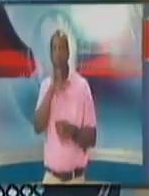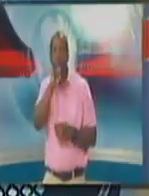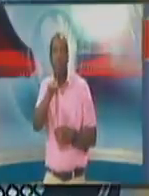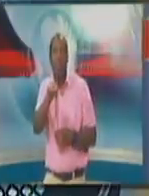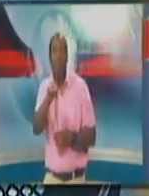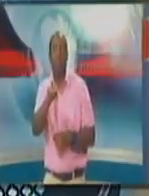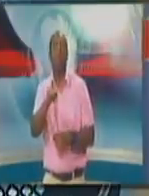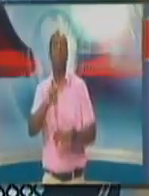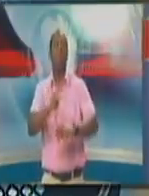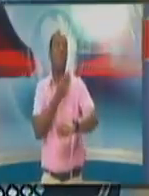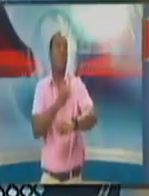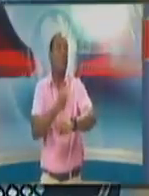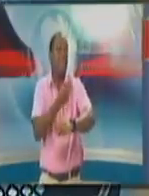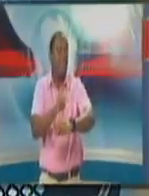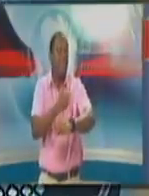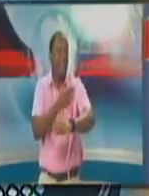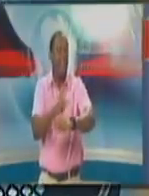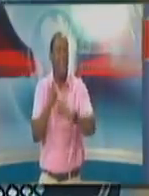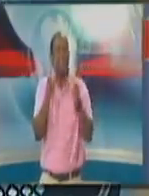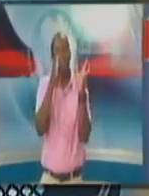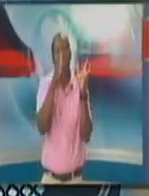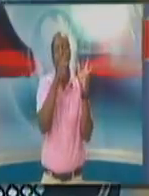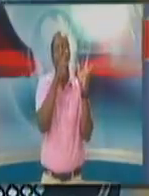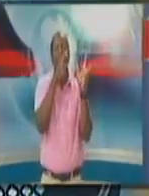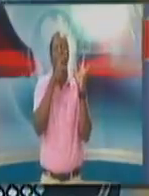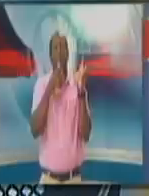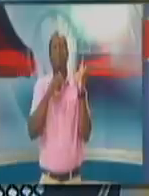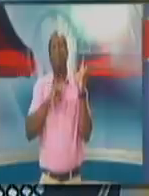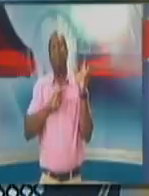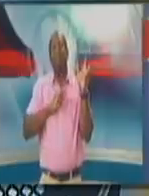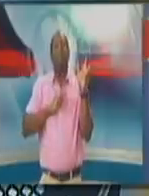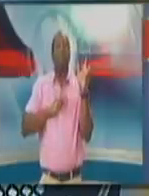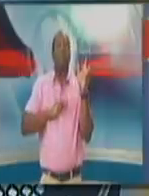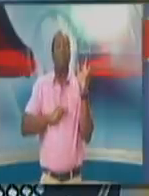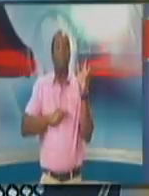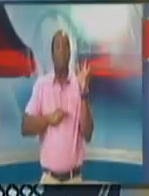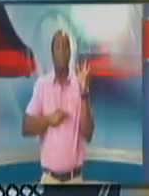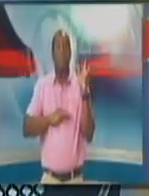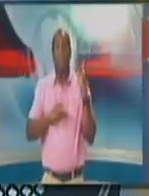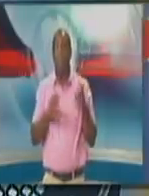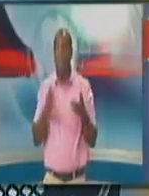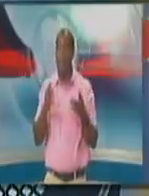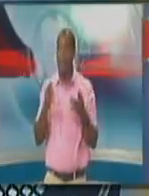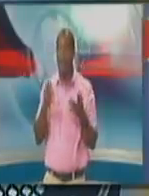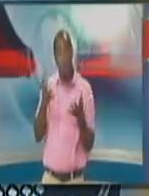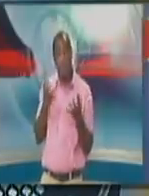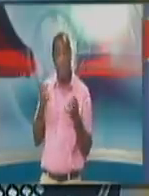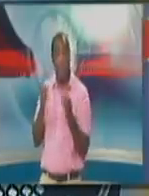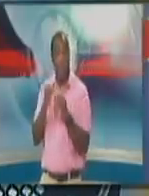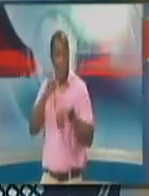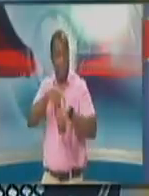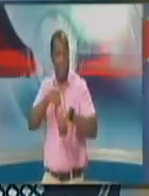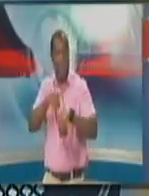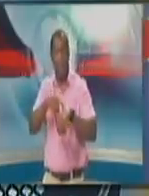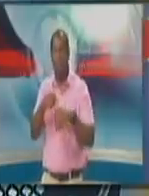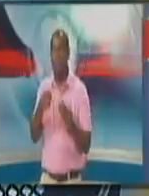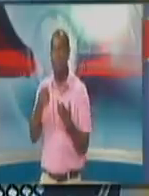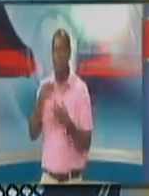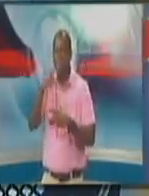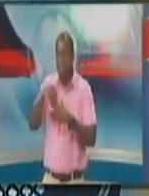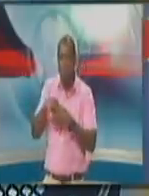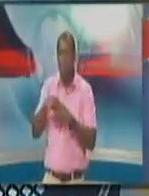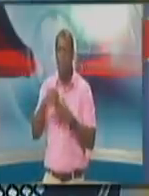not getting as much time to be as creative as some people are able to be at this time, but I'm doing what I can to maintain